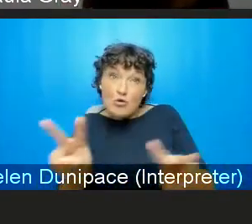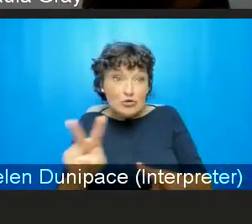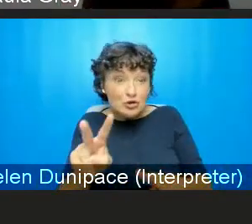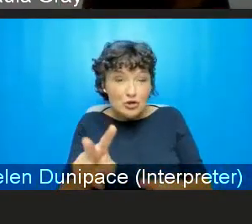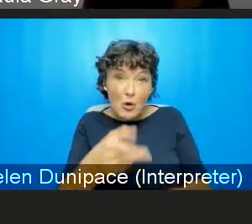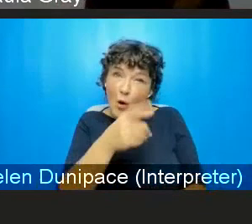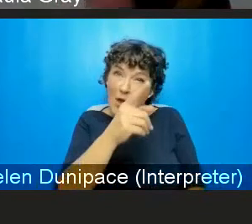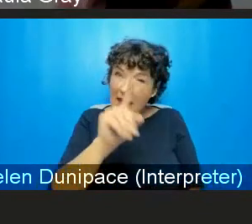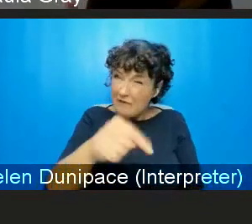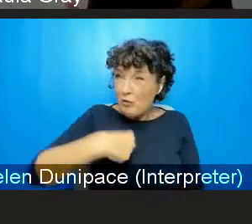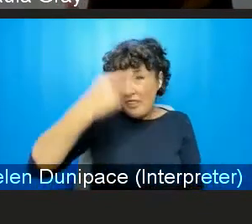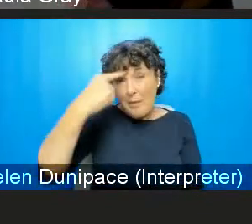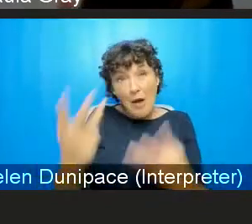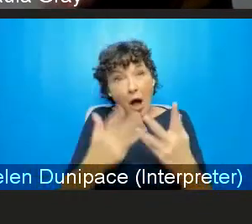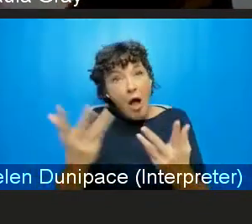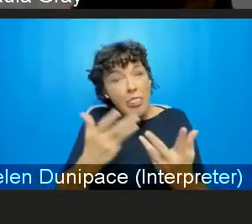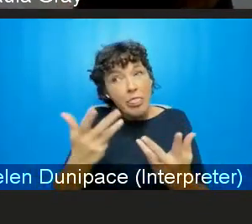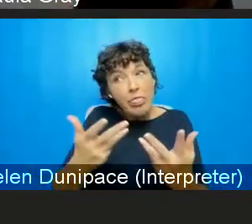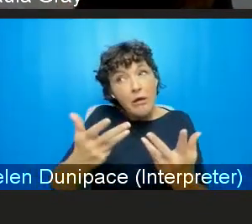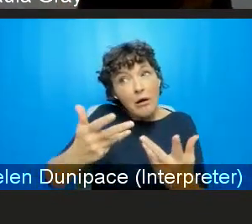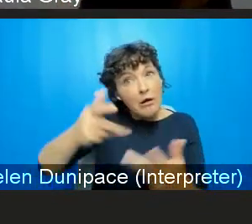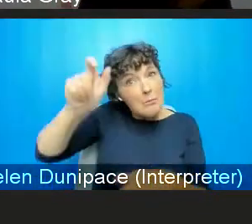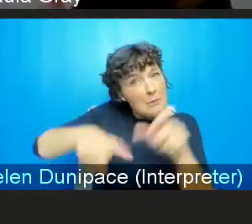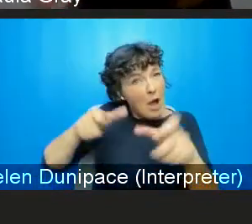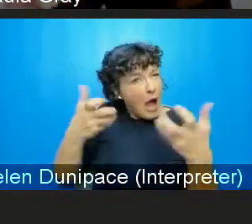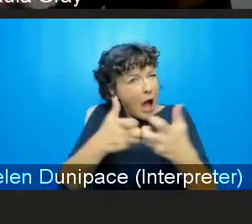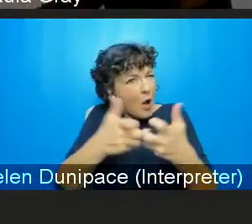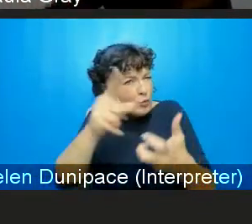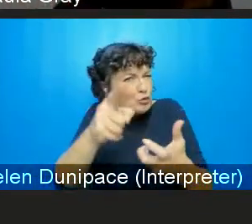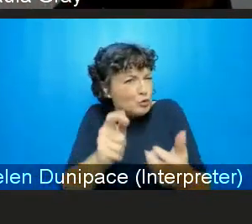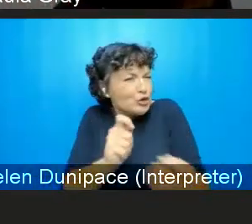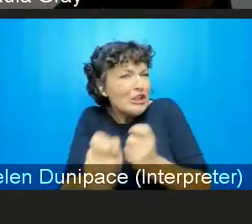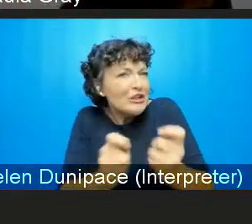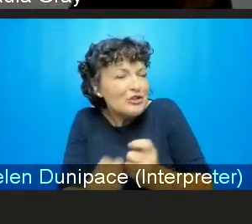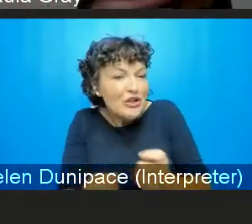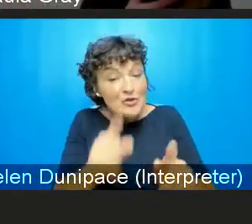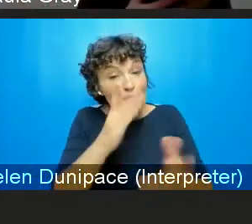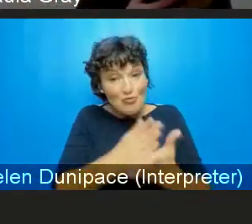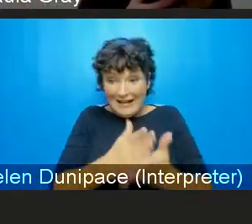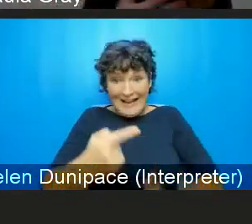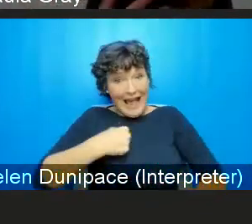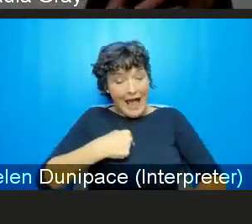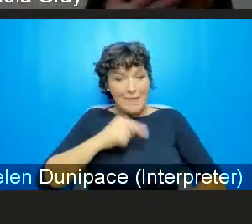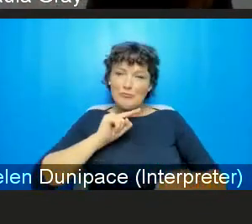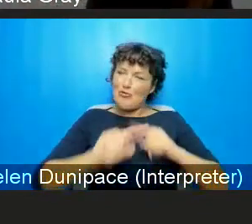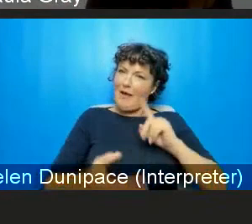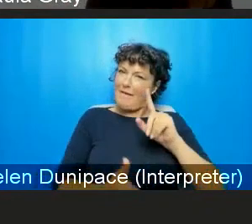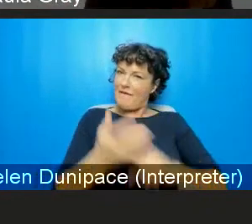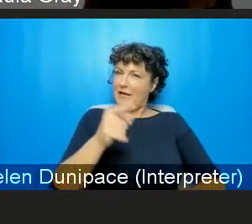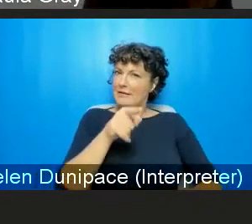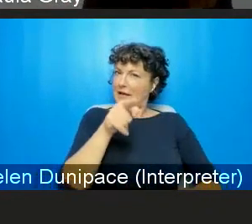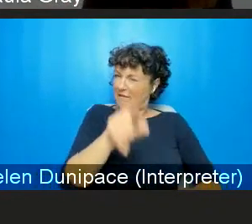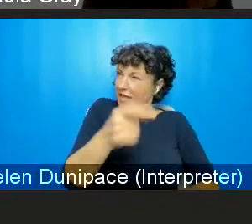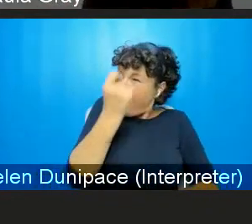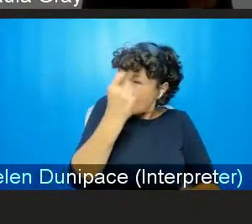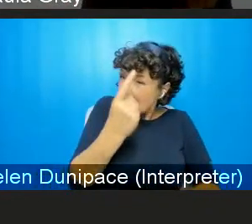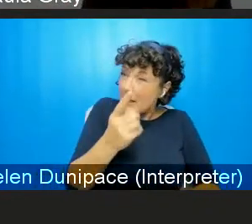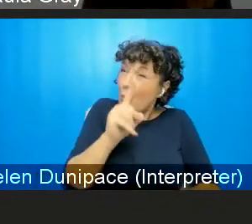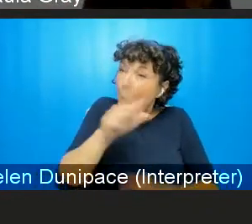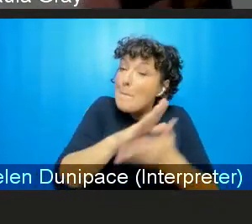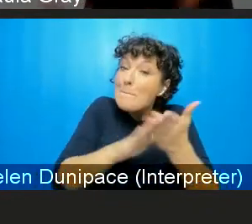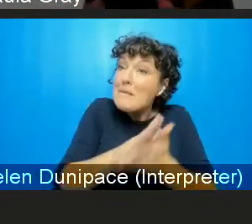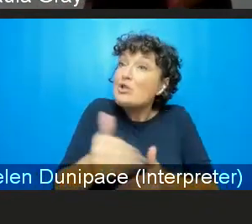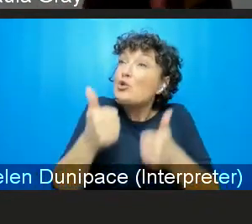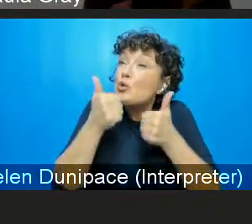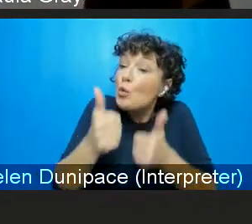trying to tap into there is their understanding of what makes good content and how that engages an audience. And that's obviously specific to our organisation,